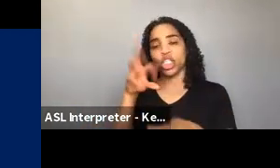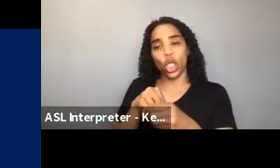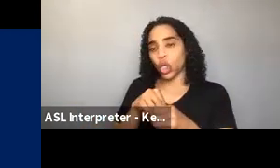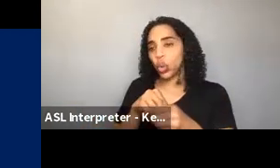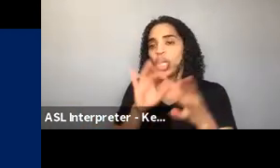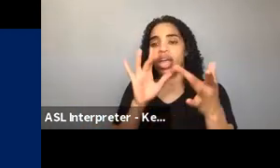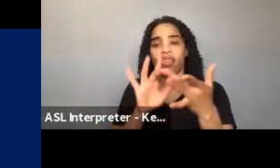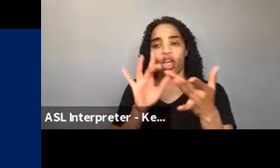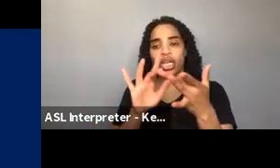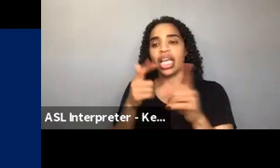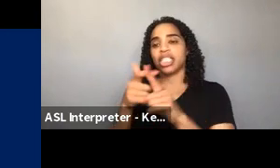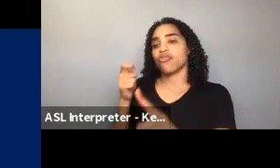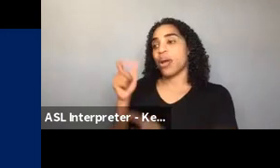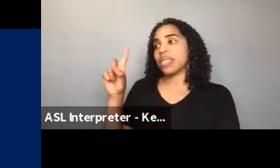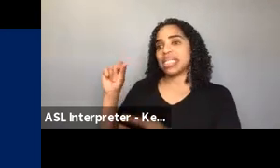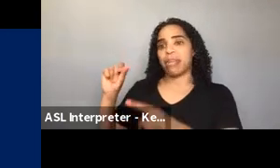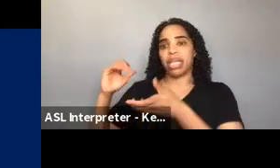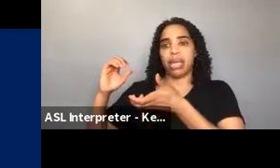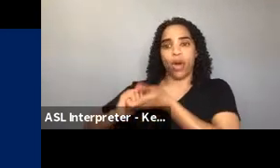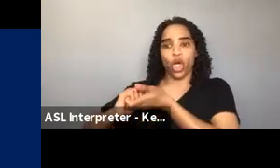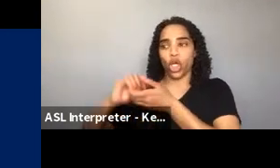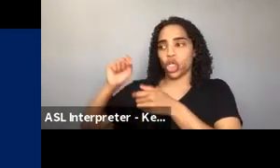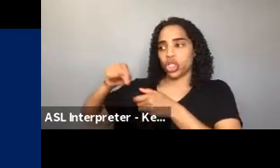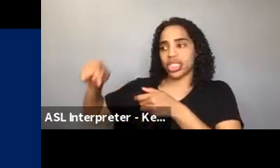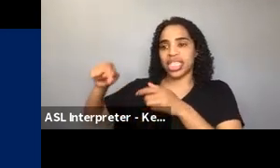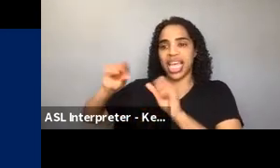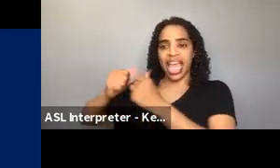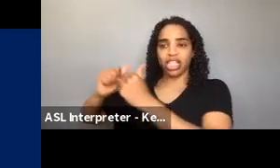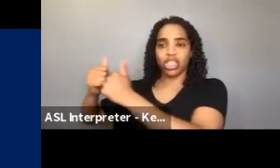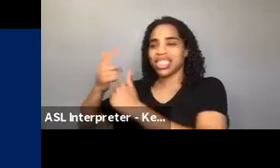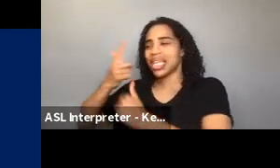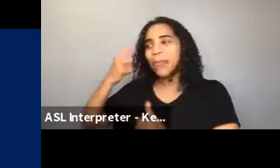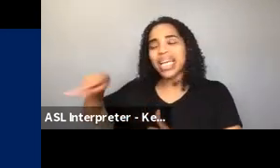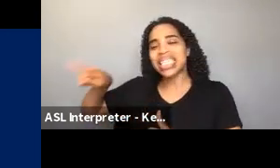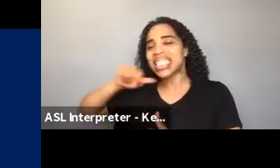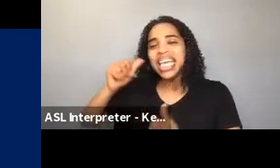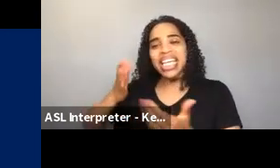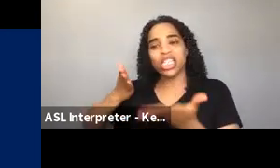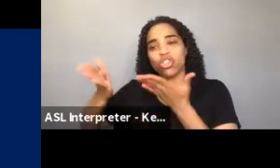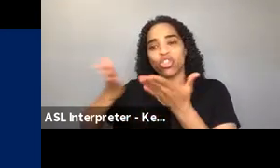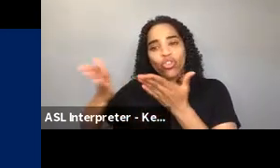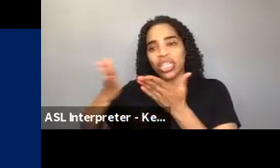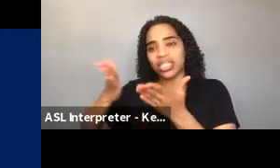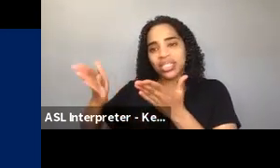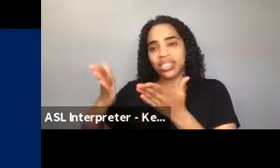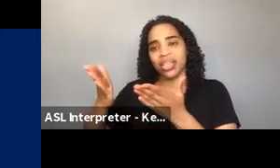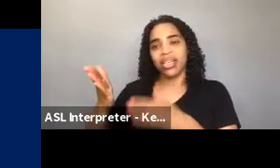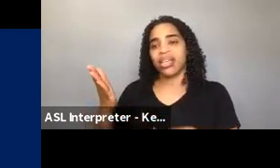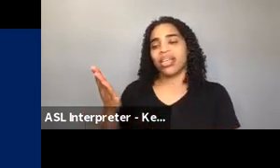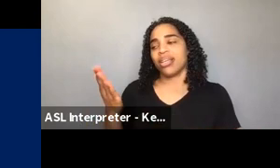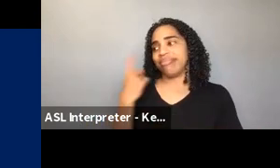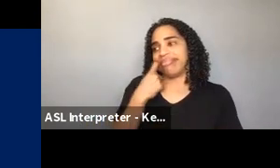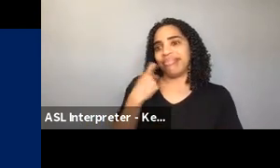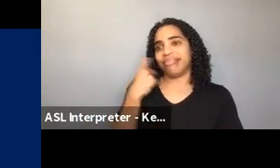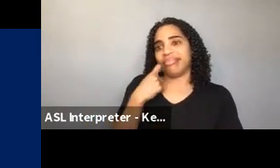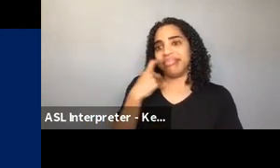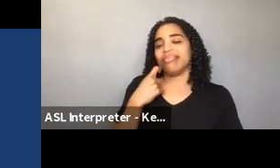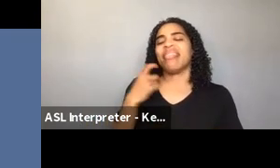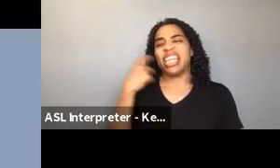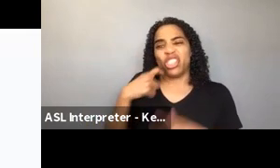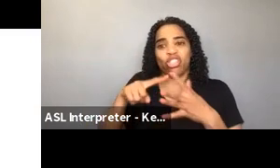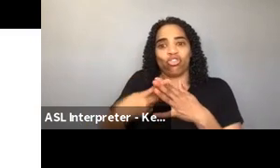by the disability partners, again, as they were not delivering ADRC services during this time